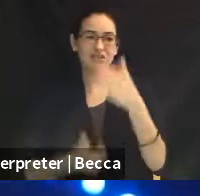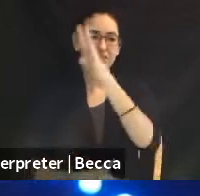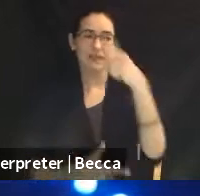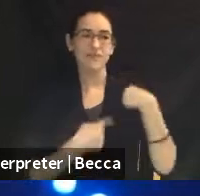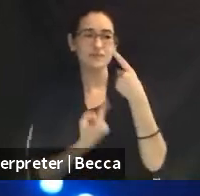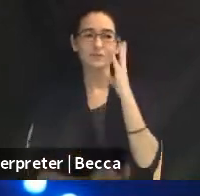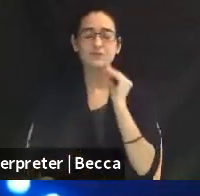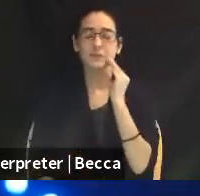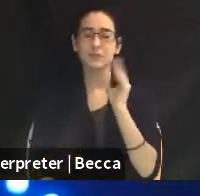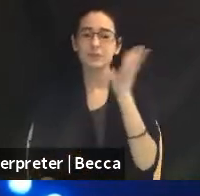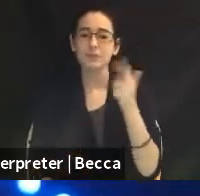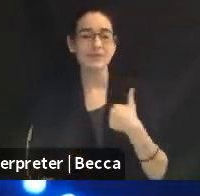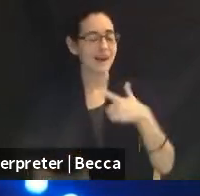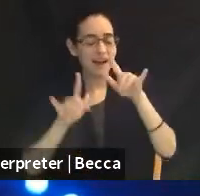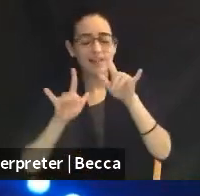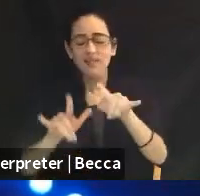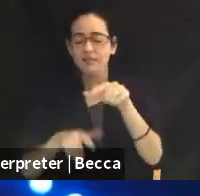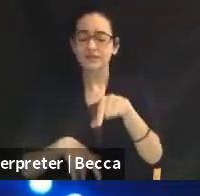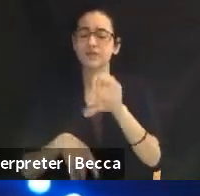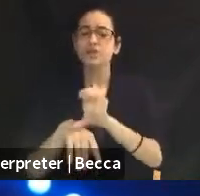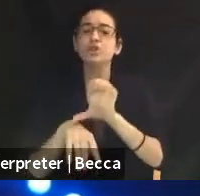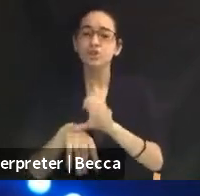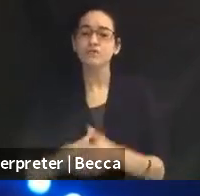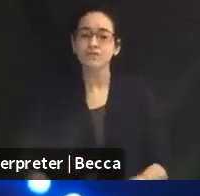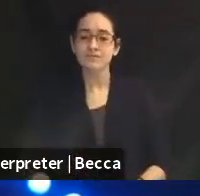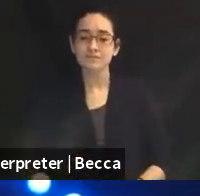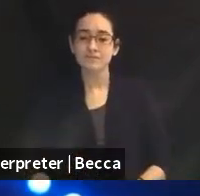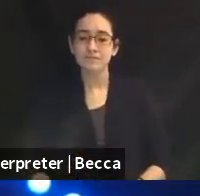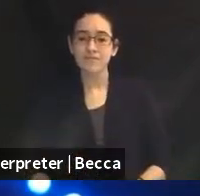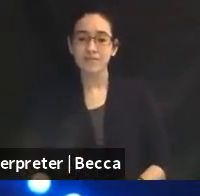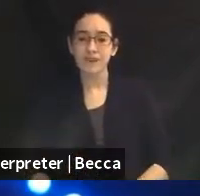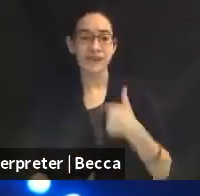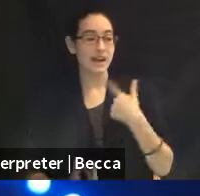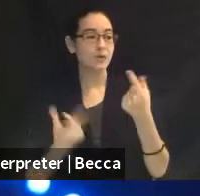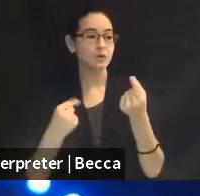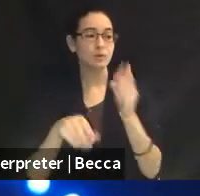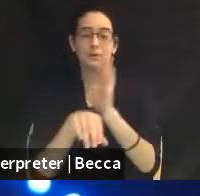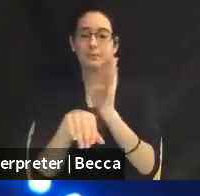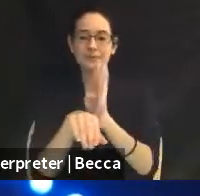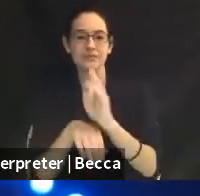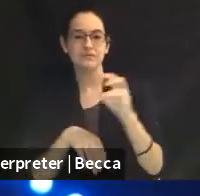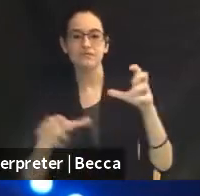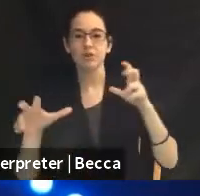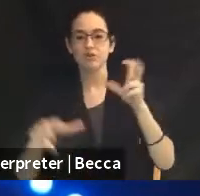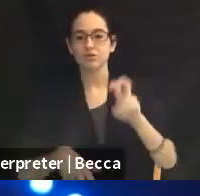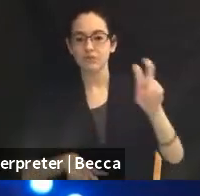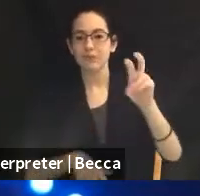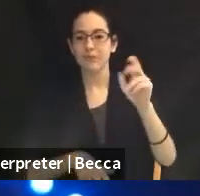I love our church. I love Gateway. And I was out on business for Gateway on